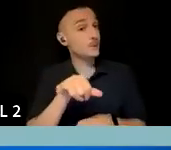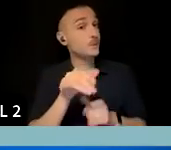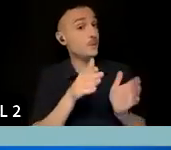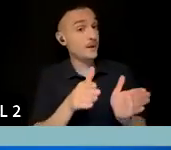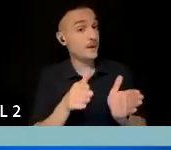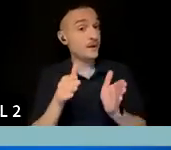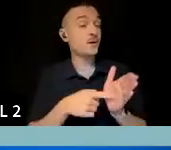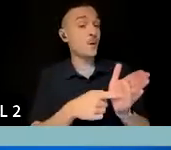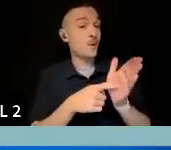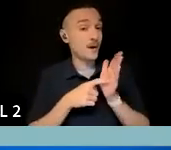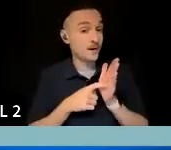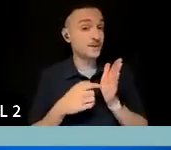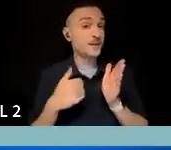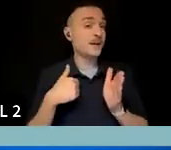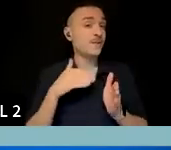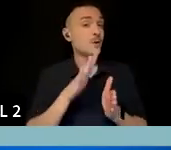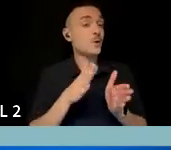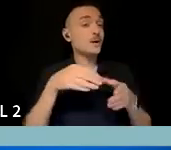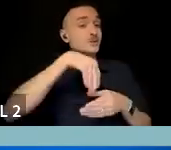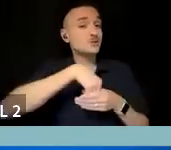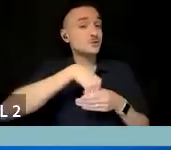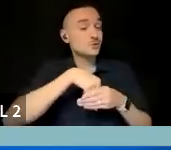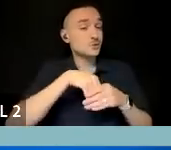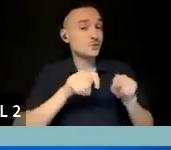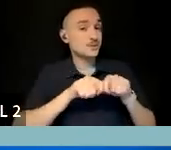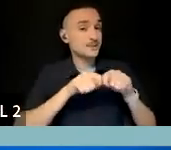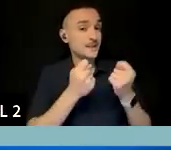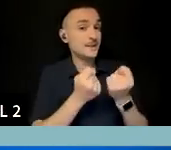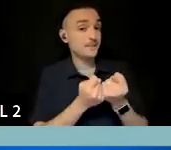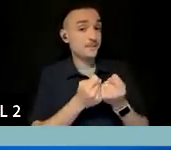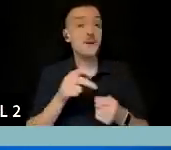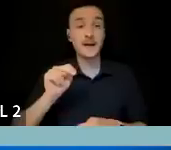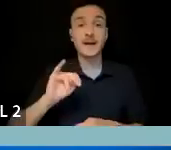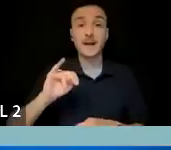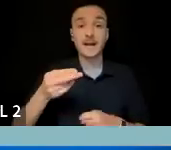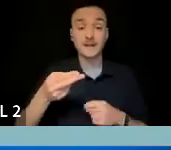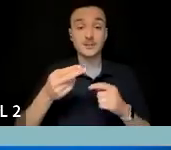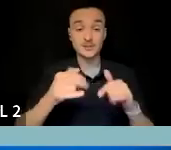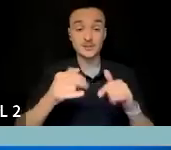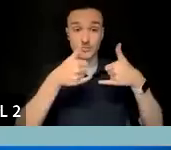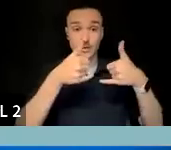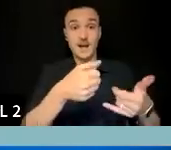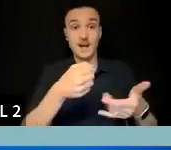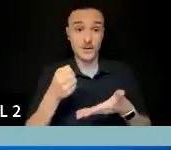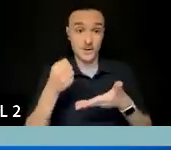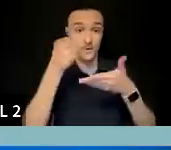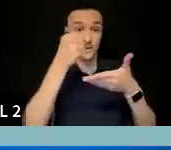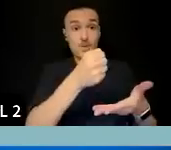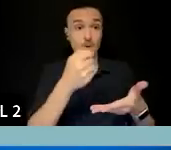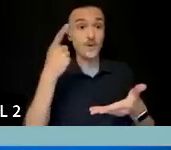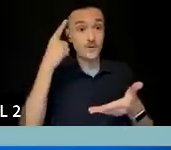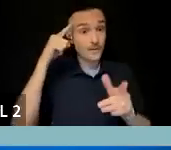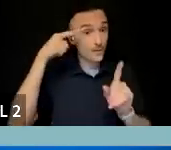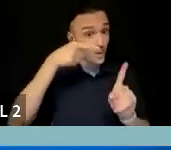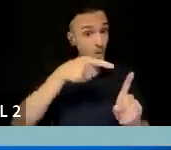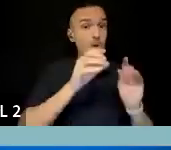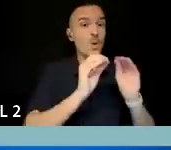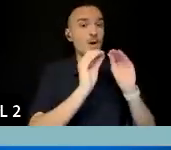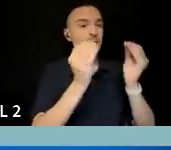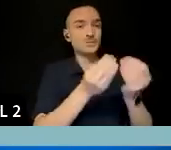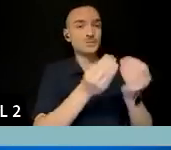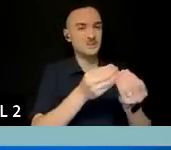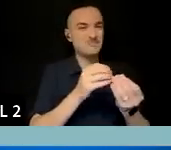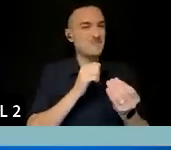team. NIH awards grants to organizations, not to individual investigators. So right off the bat, your